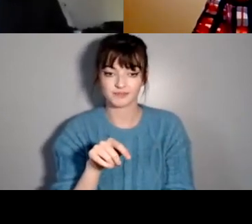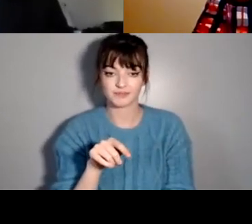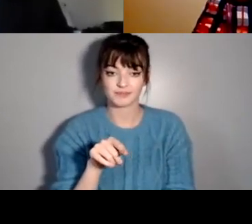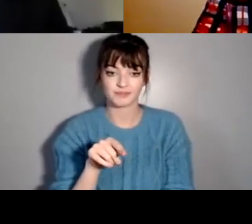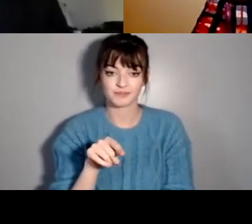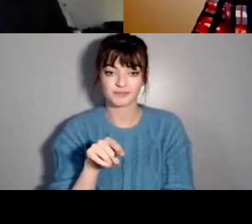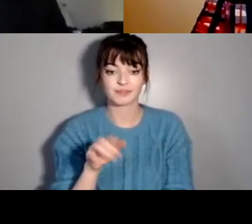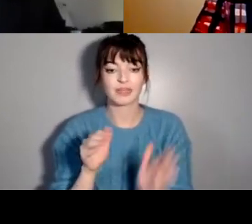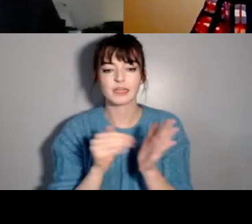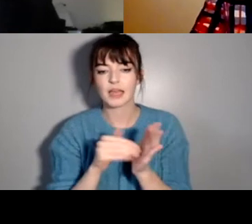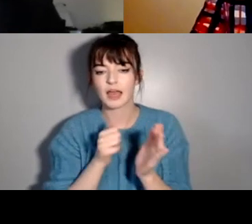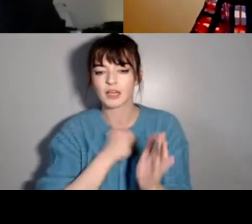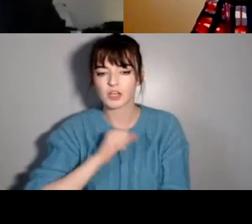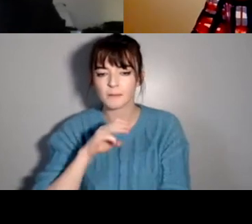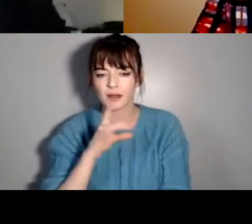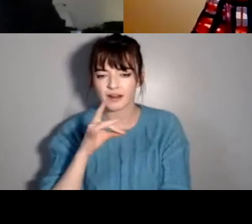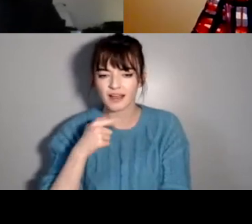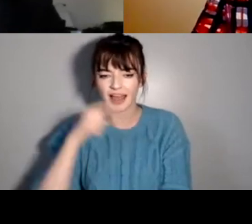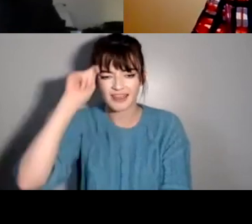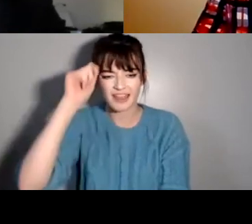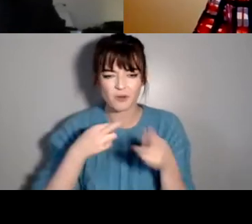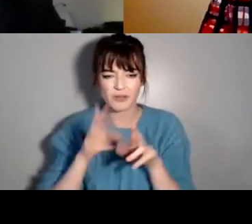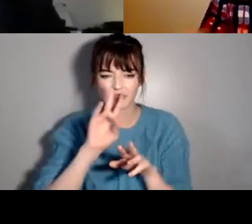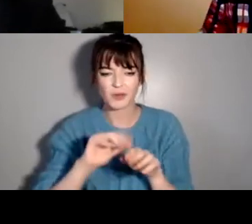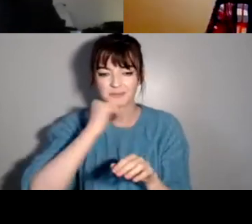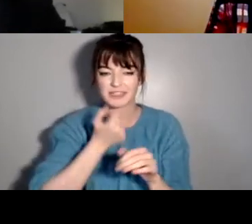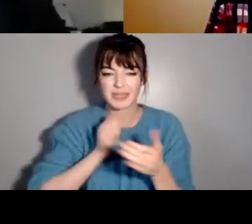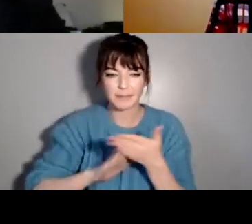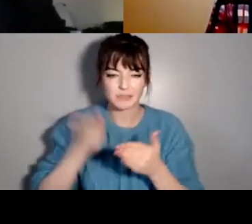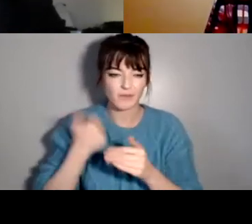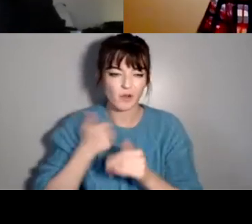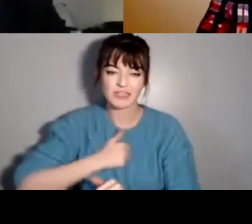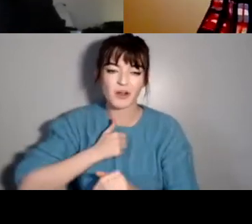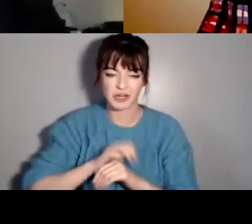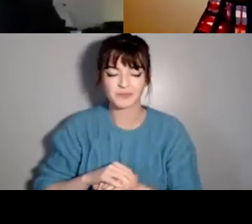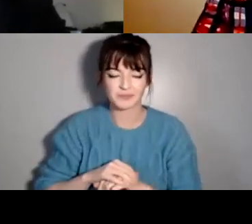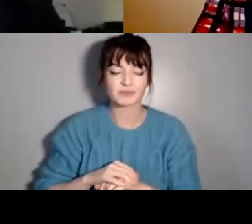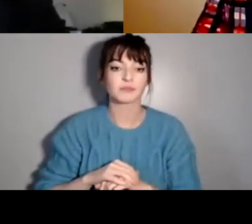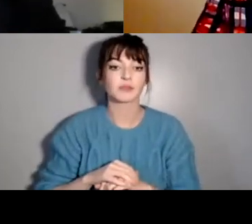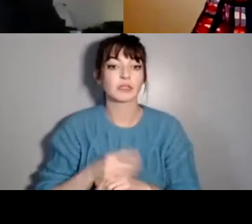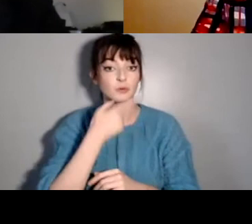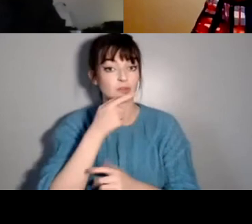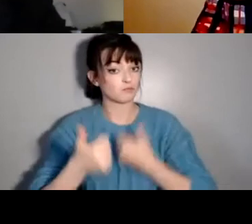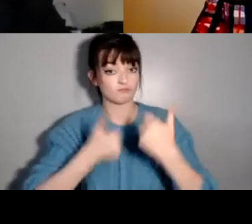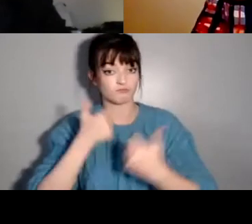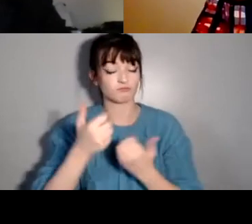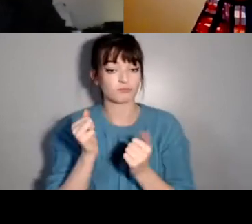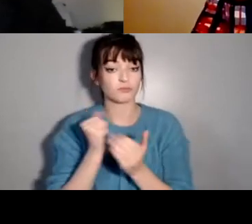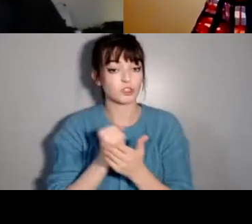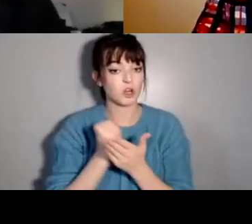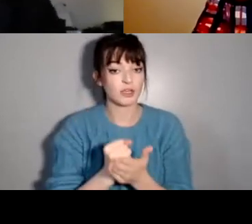Yeah, sorry, Mark, I think you repeated your question because I missed it earlier, so apologies for that. So he's saying, well done on the study. Is there